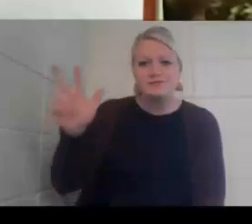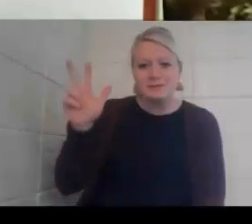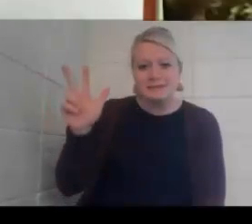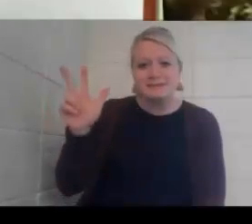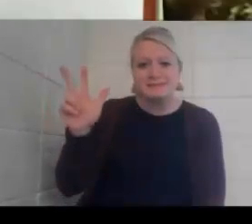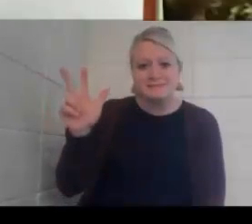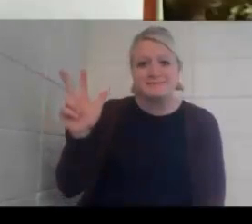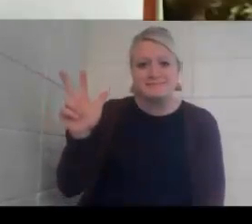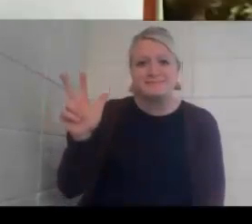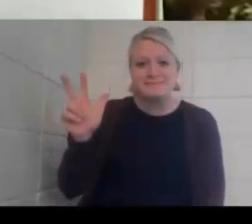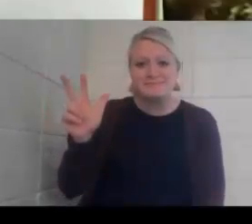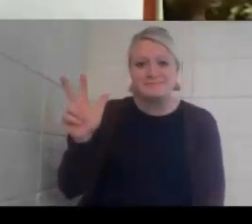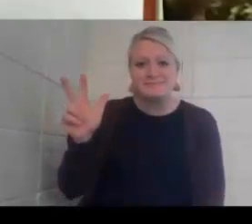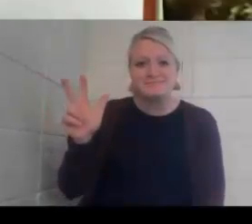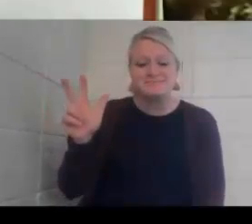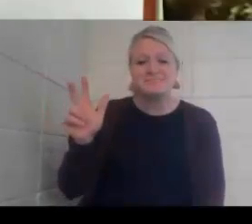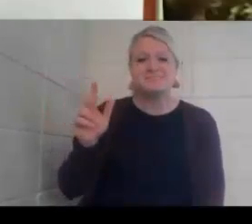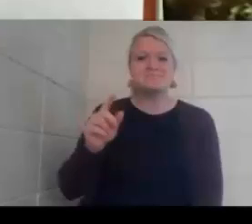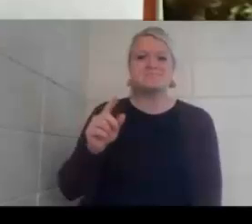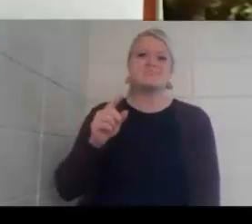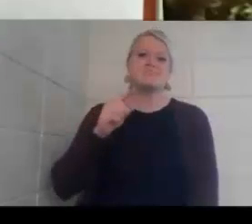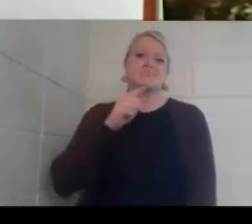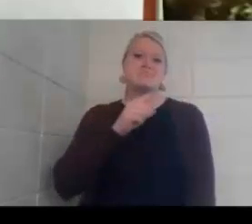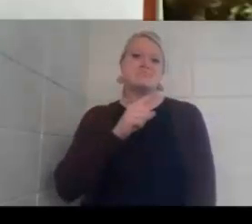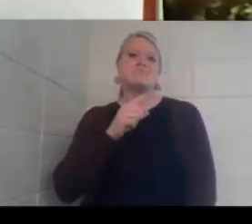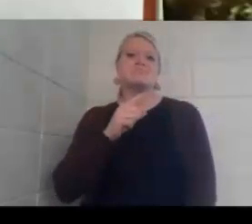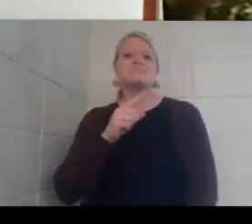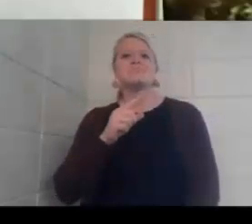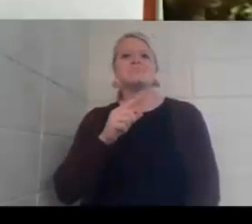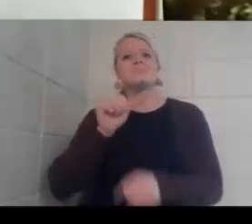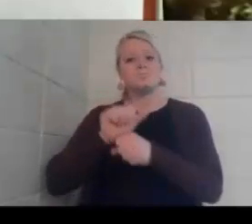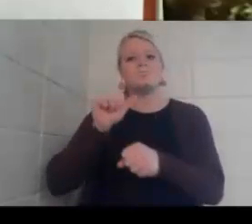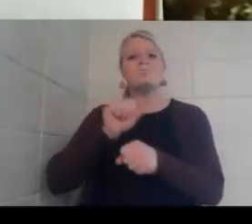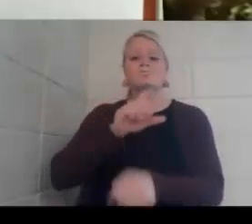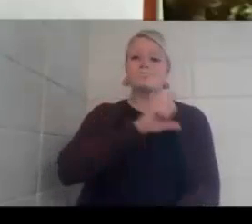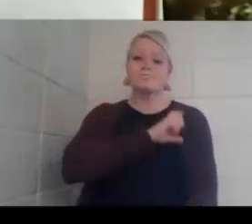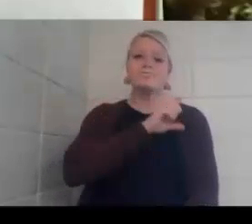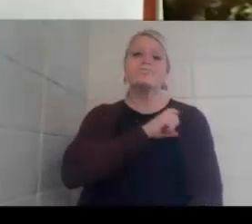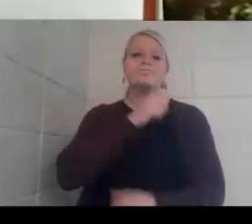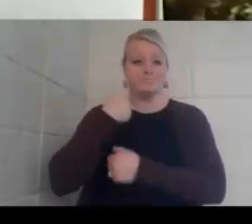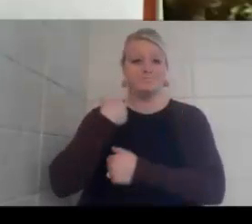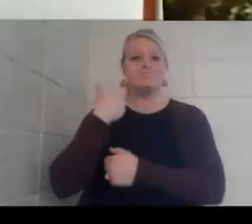How old is this dog? It's 3 years old.